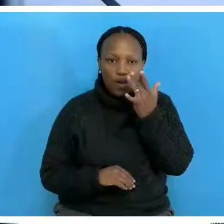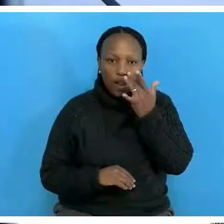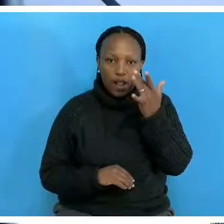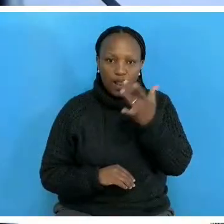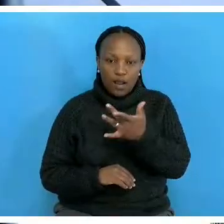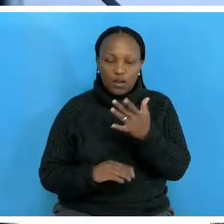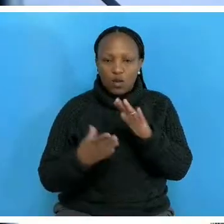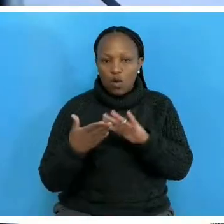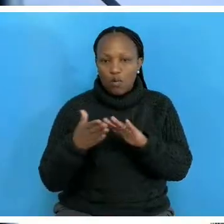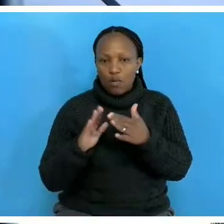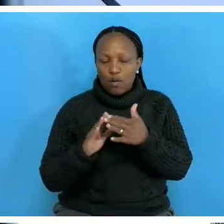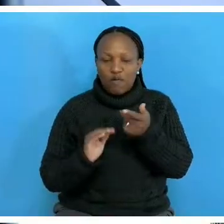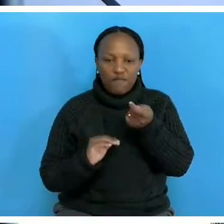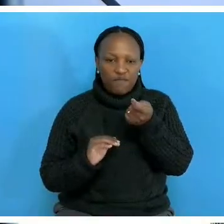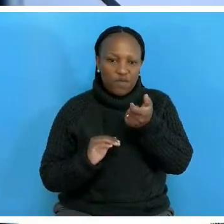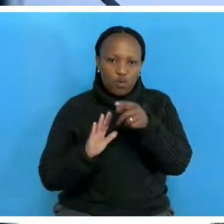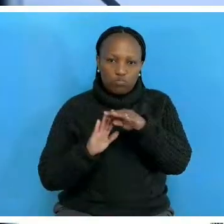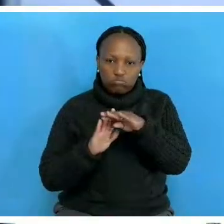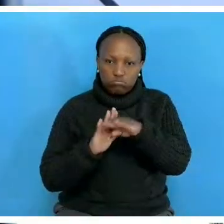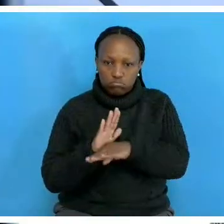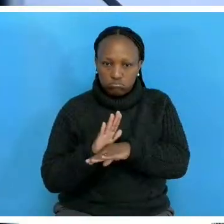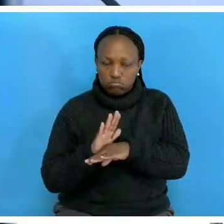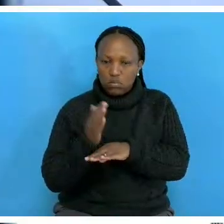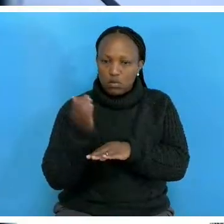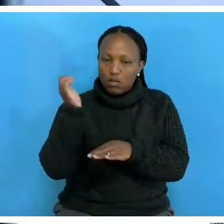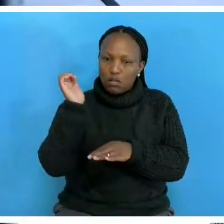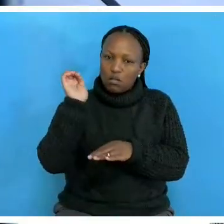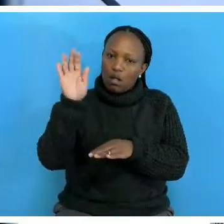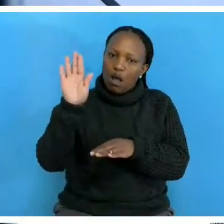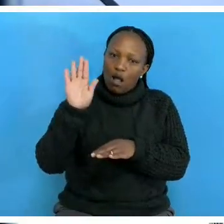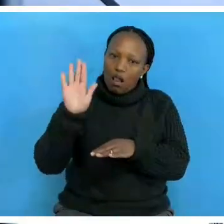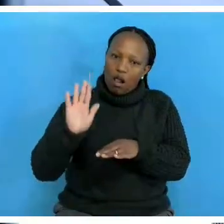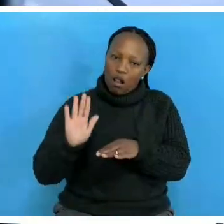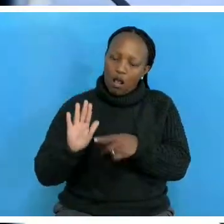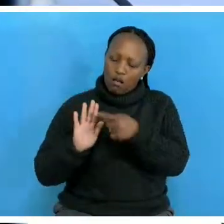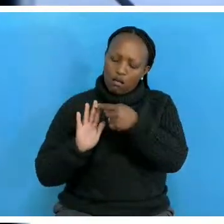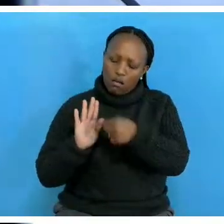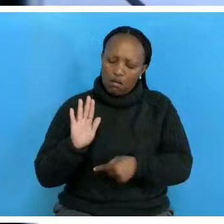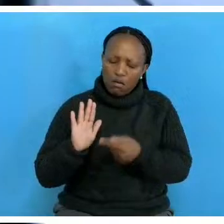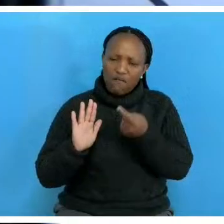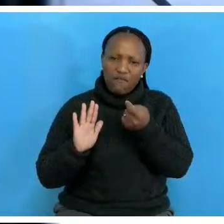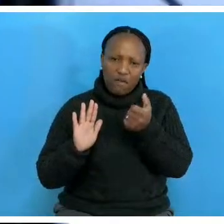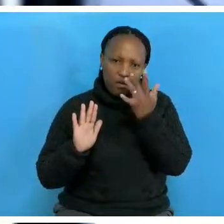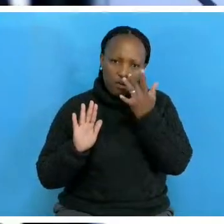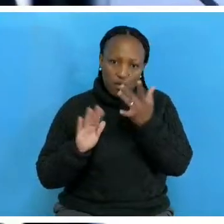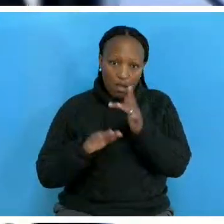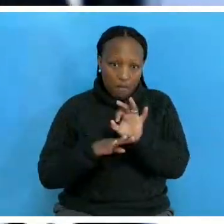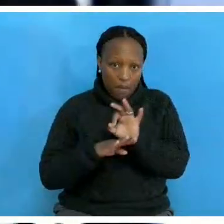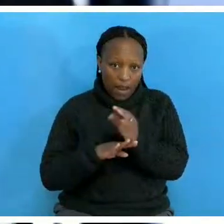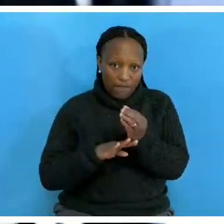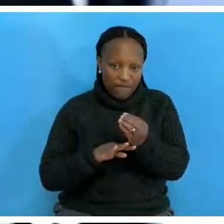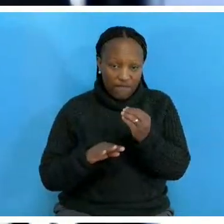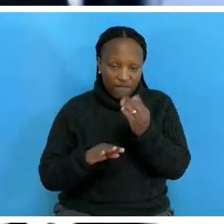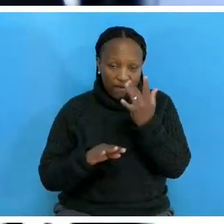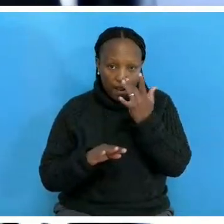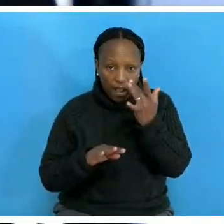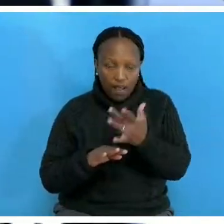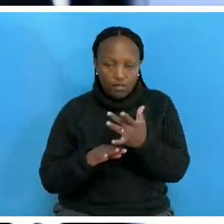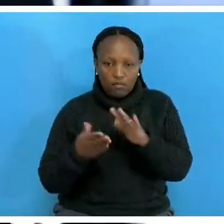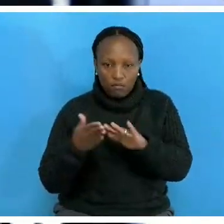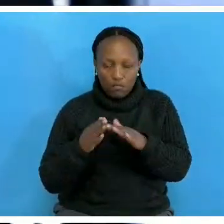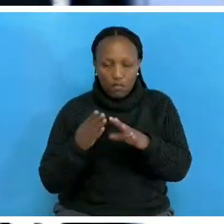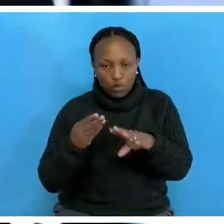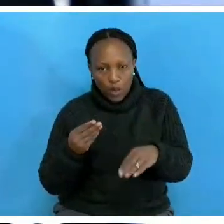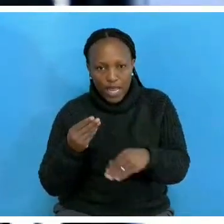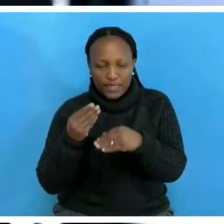mentioned on all these slides. Are there plans in place to include more colored communities in the new